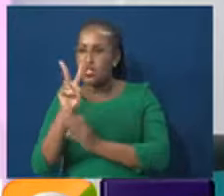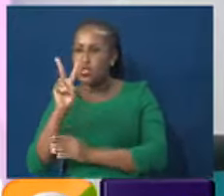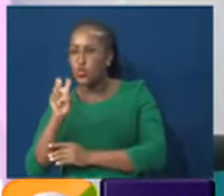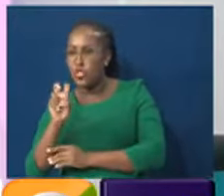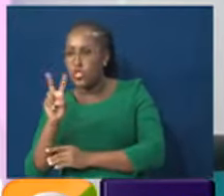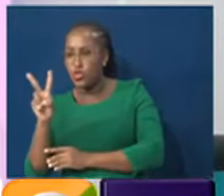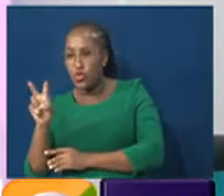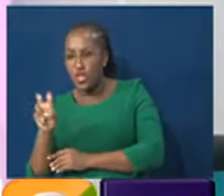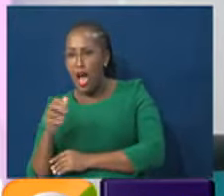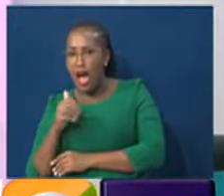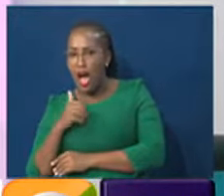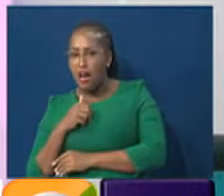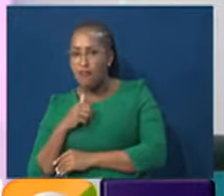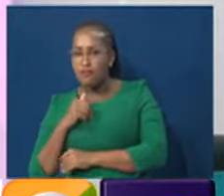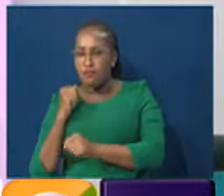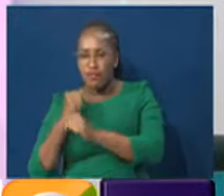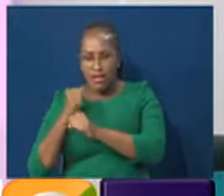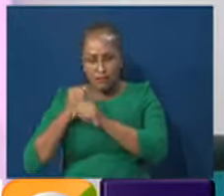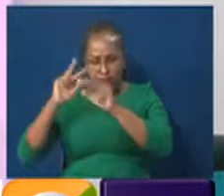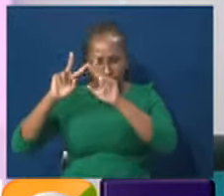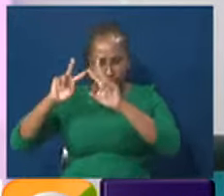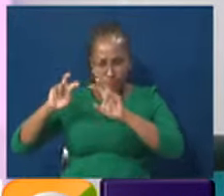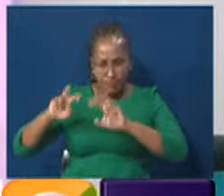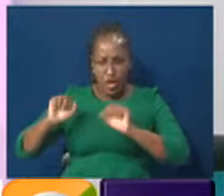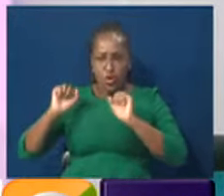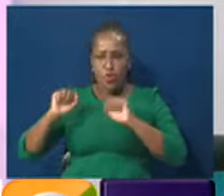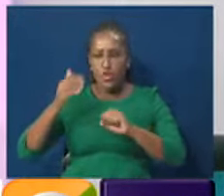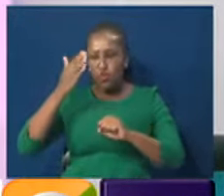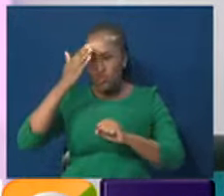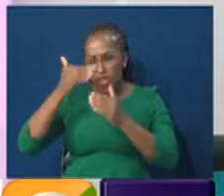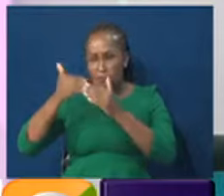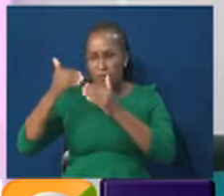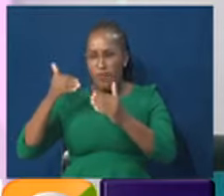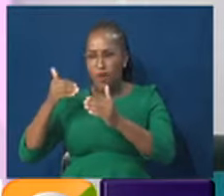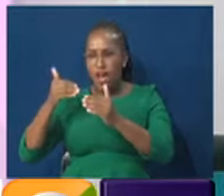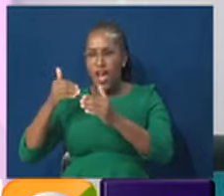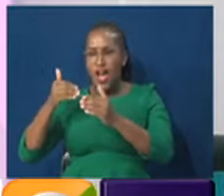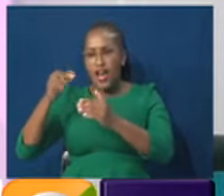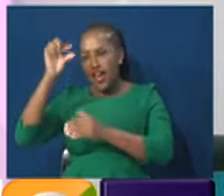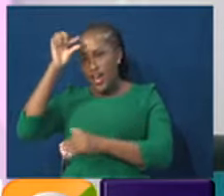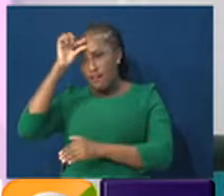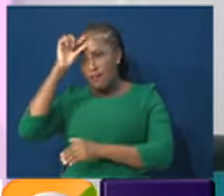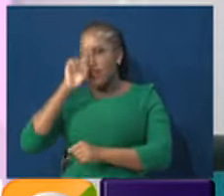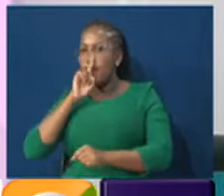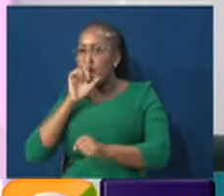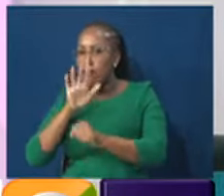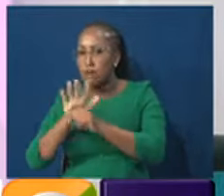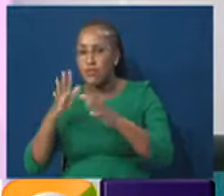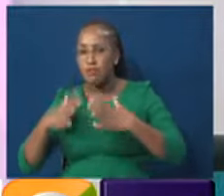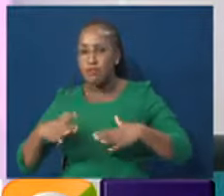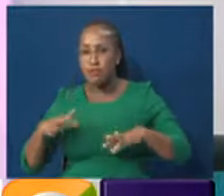2019-2020, we undertook a research to review what the previous administration had promised Kenyans in their manifesto and how that had